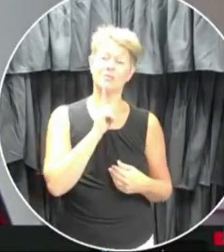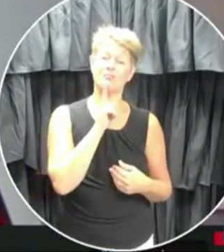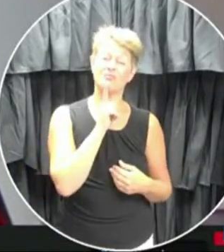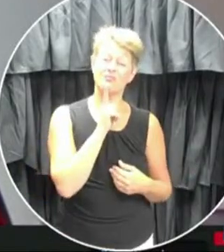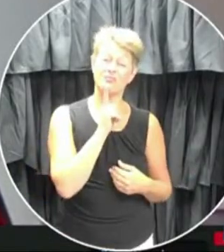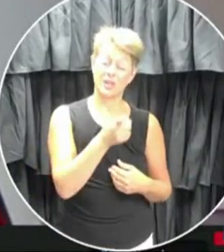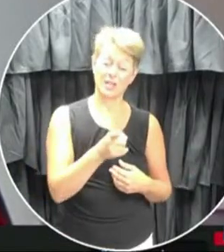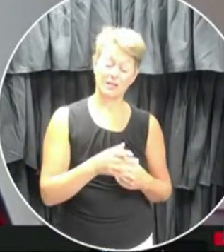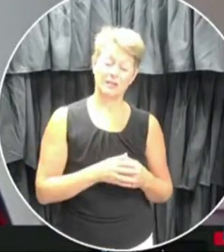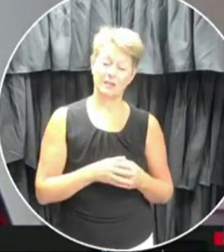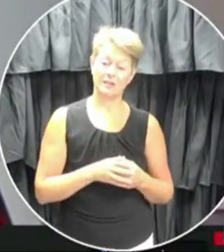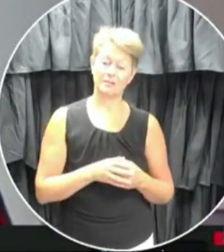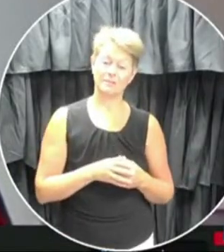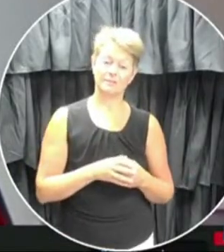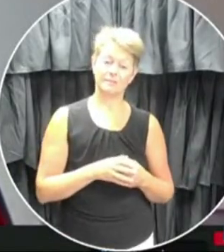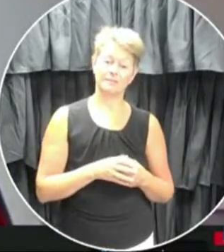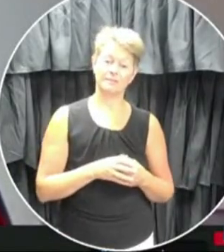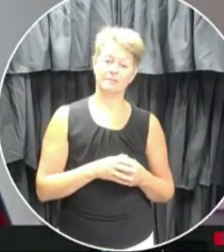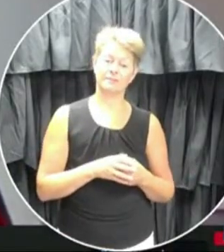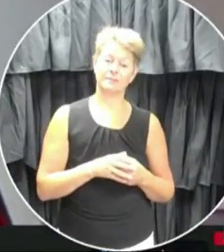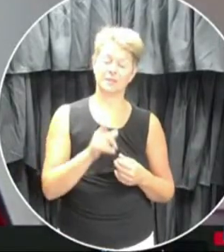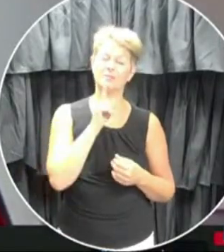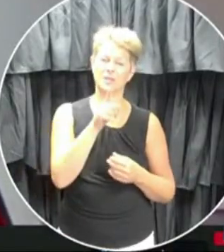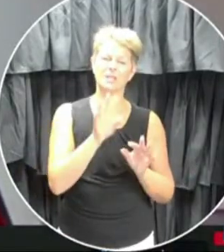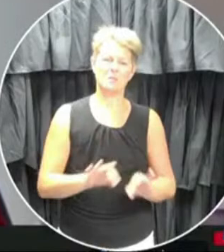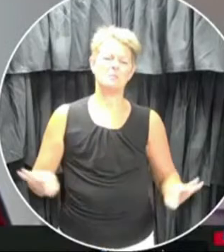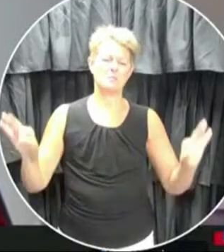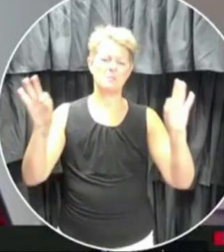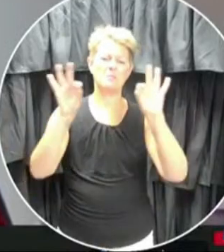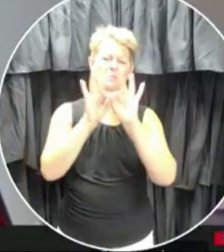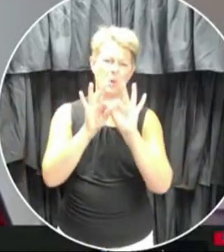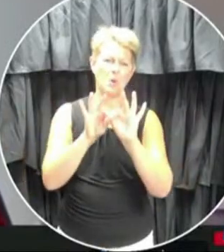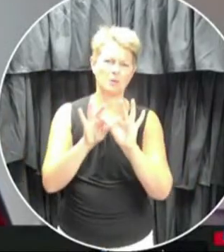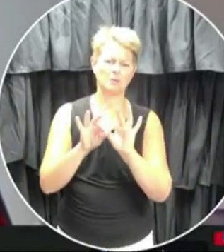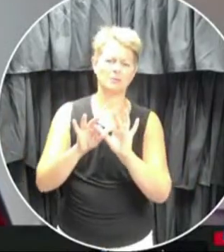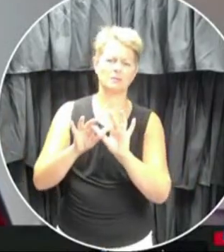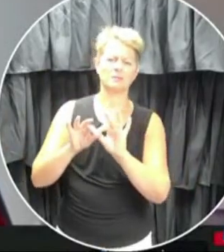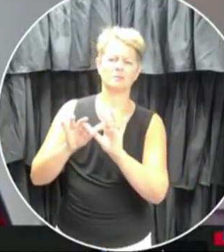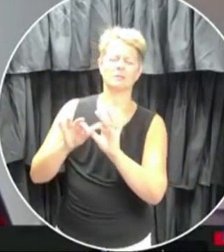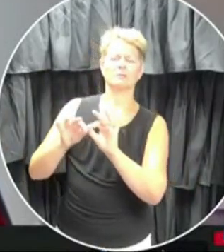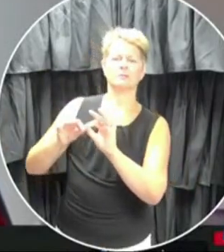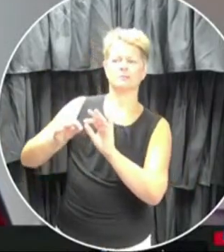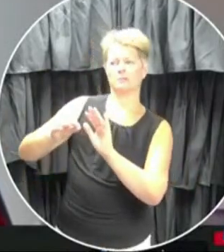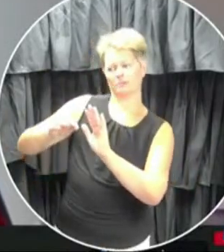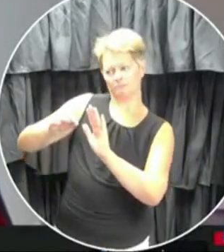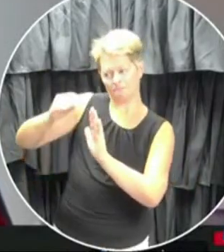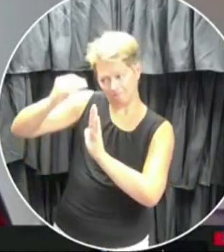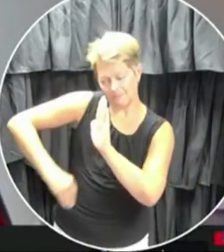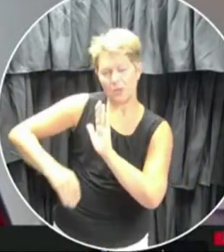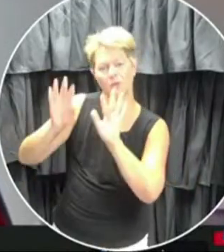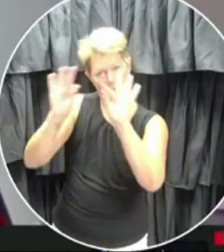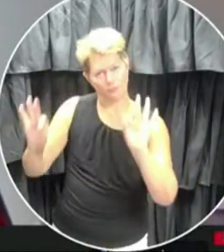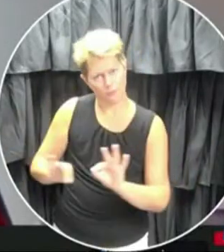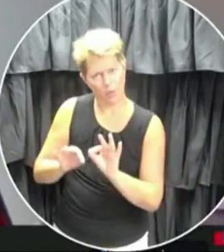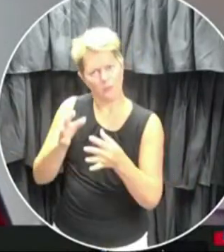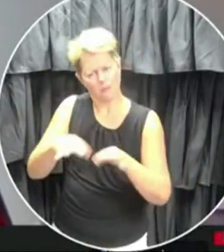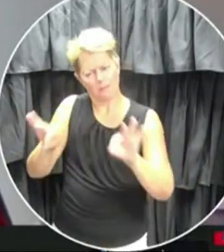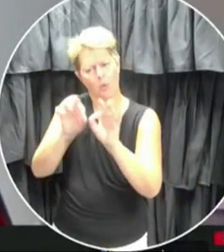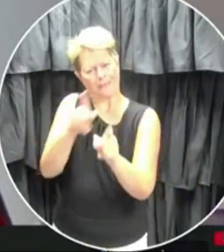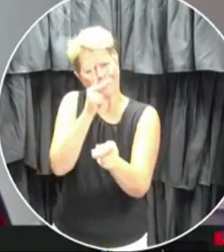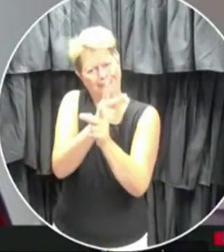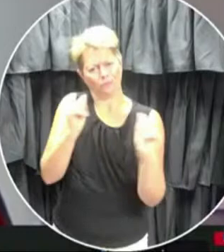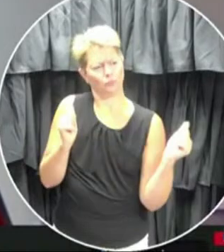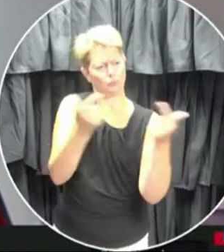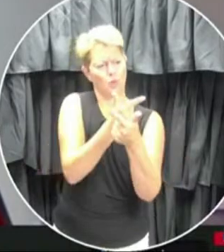and, and to, to not be forthcoming about, about any risk factors that may be there. So, you know, we all have a responsibility